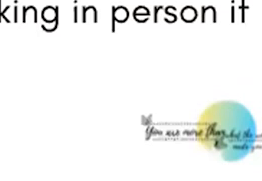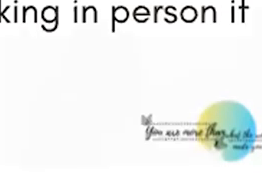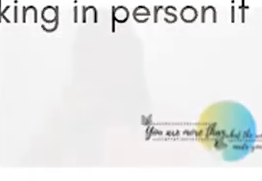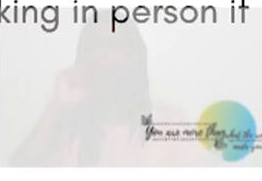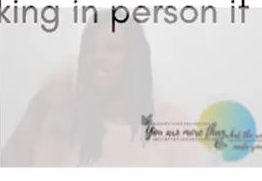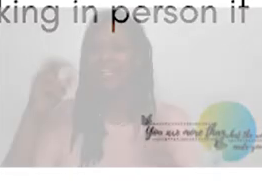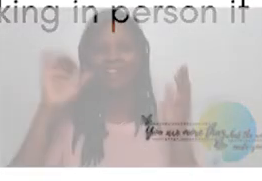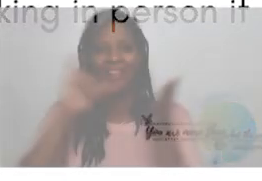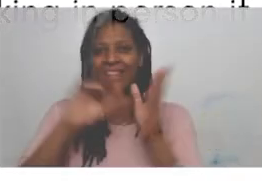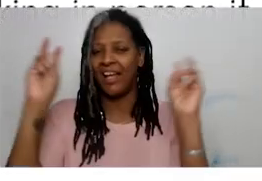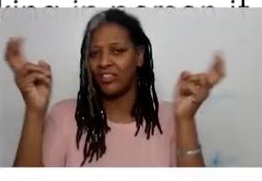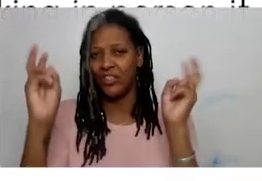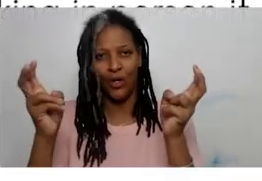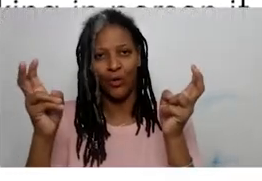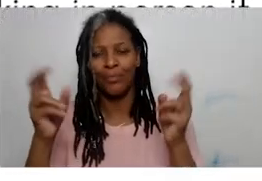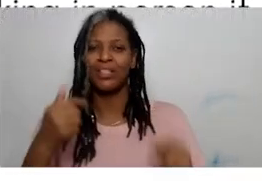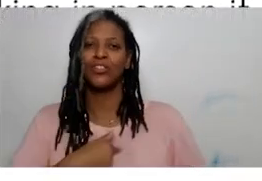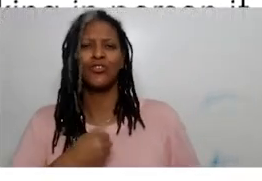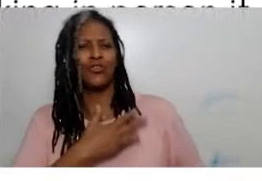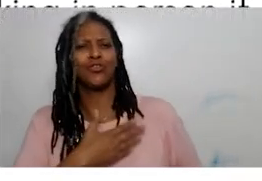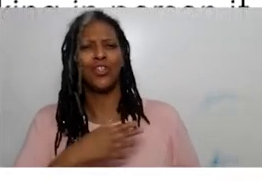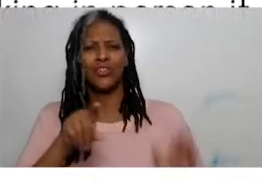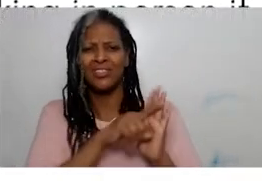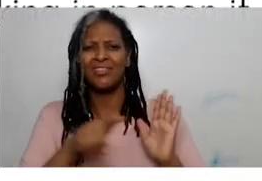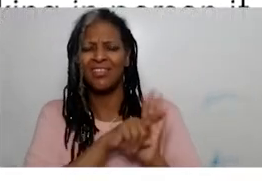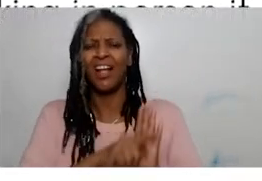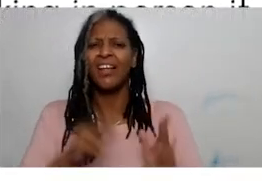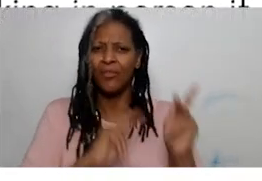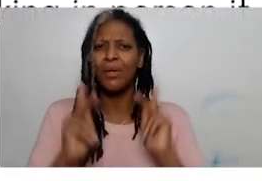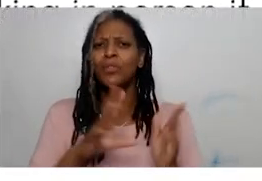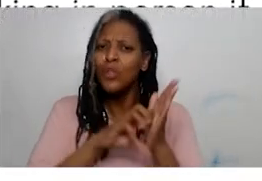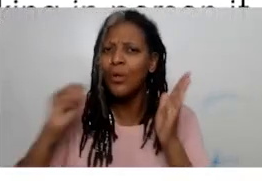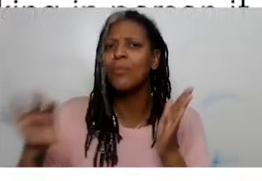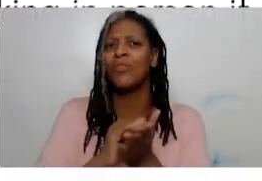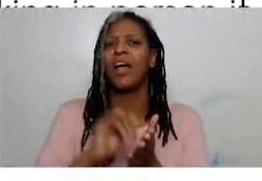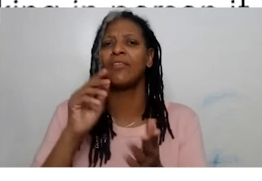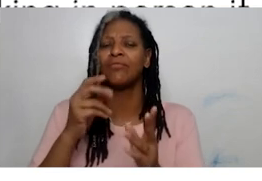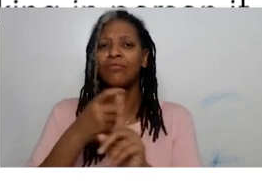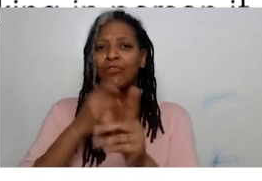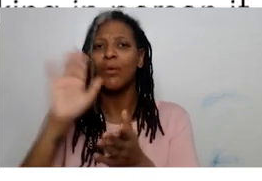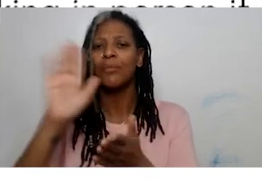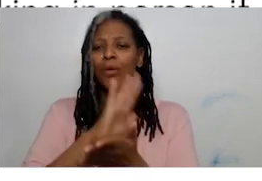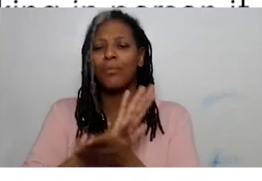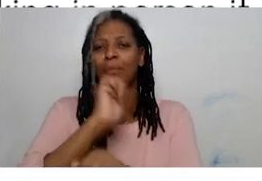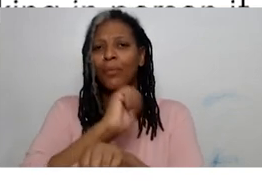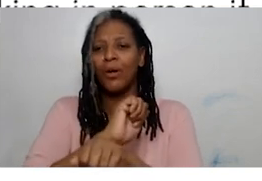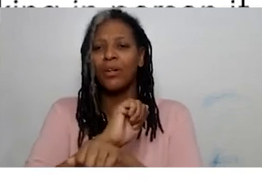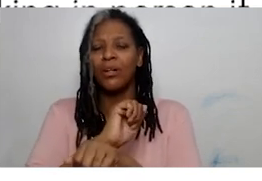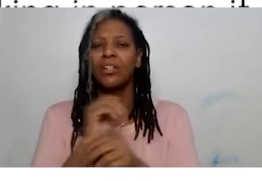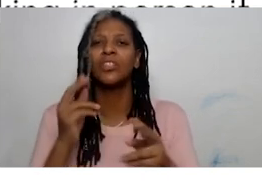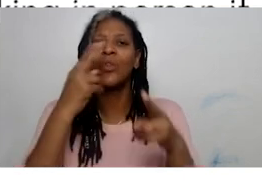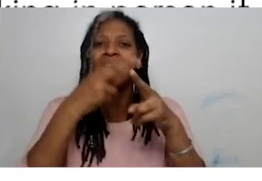term anymore. It's very triggering. So let's remove it. And what is the name that is most comfortable for